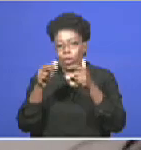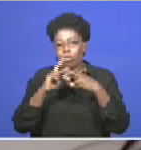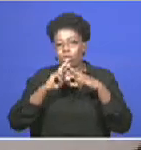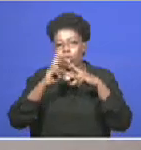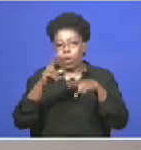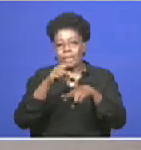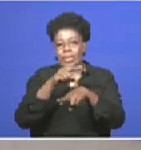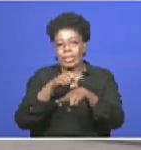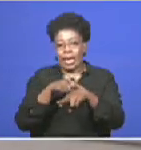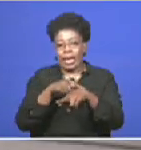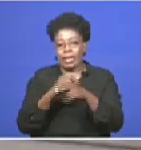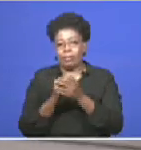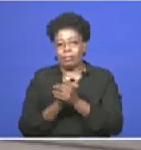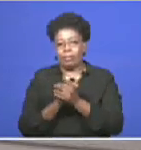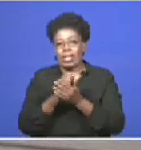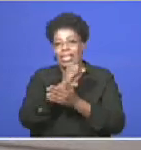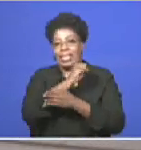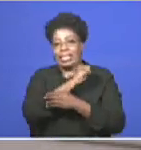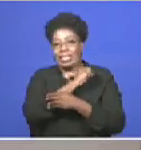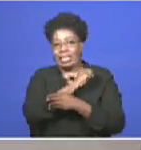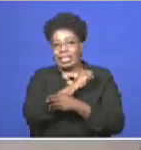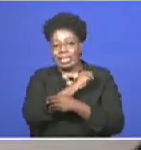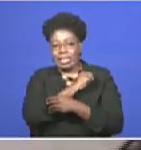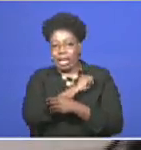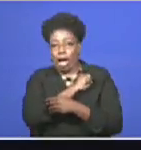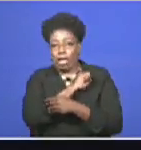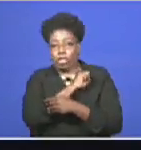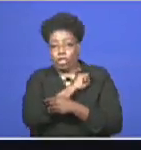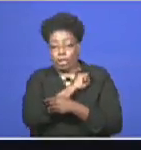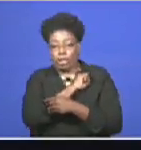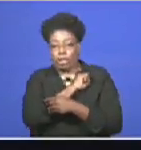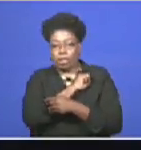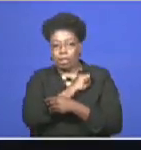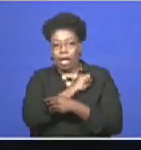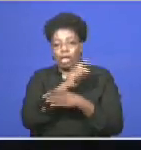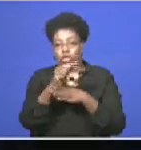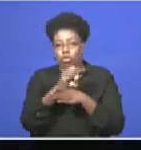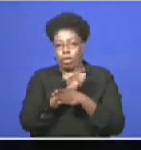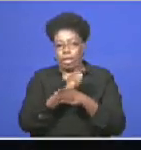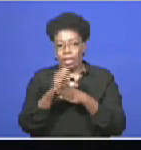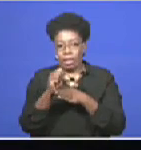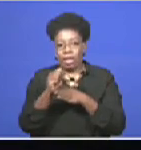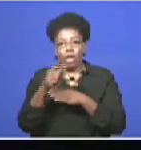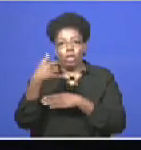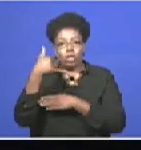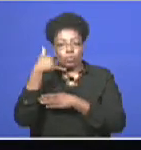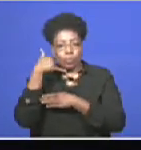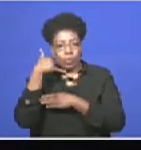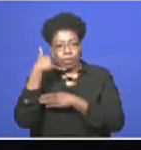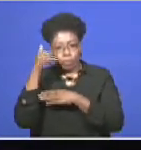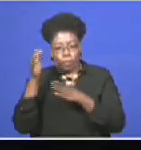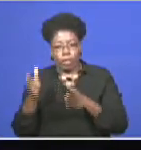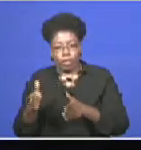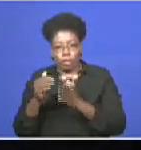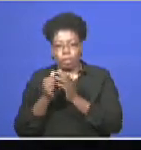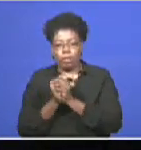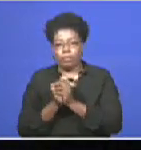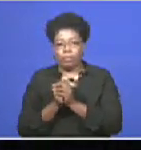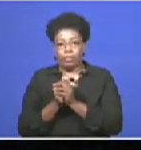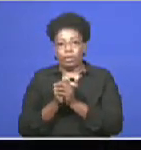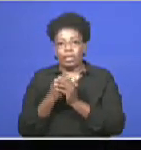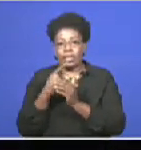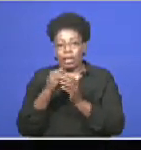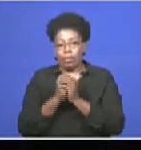response times. Sergeant E. Laurel Fowler trains dispatchers. We have an E911